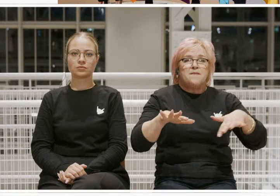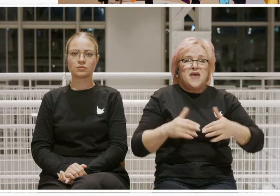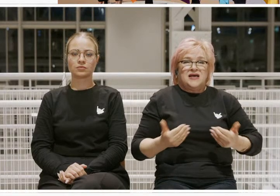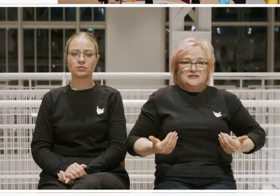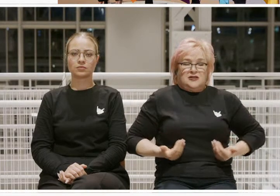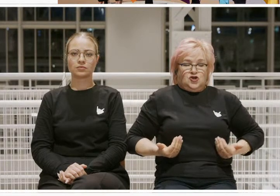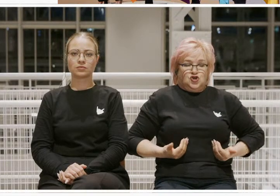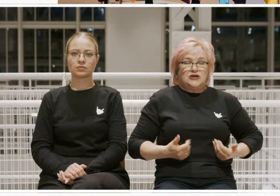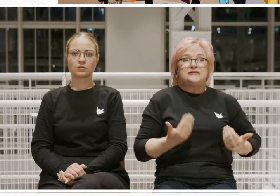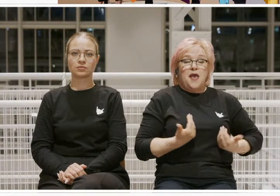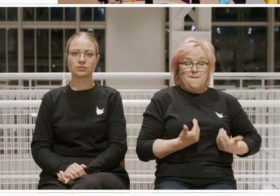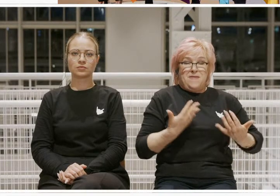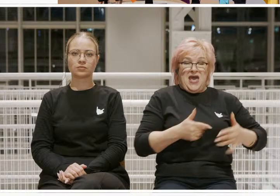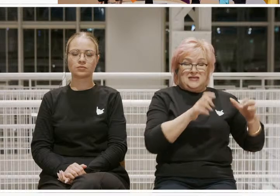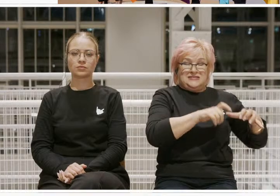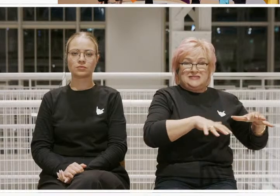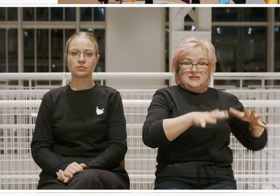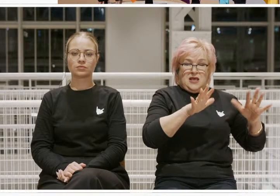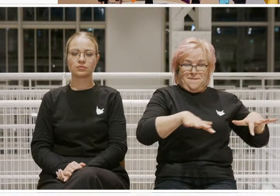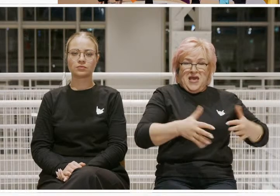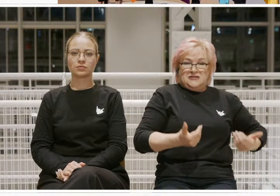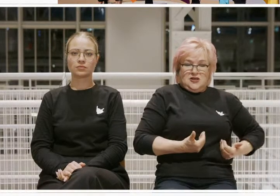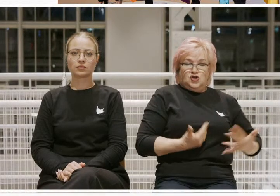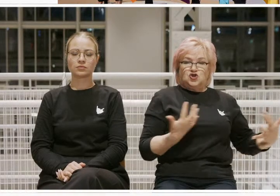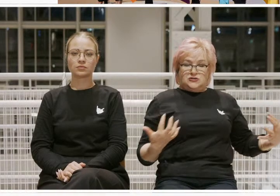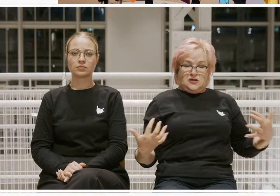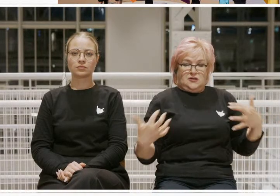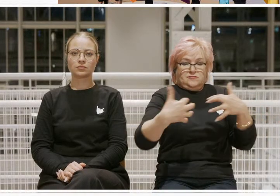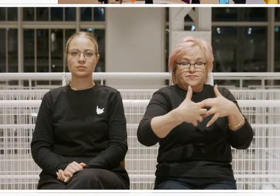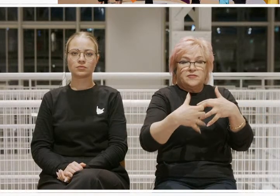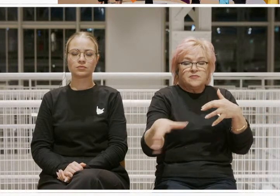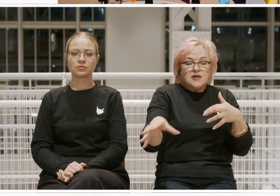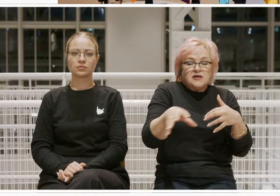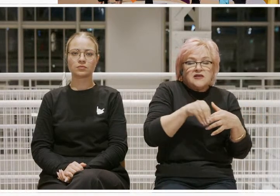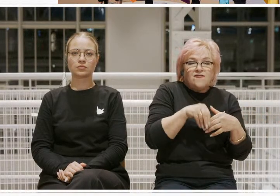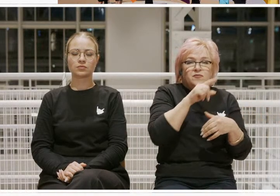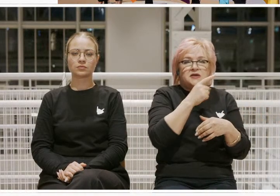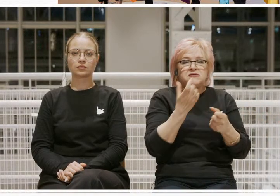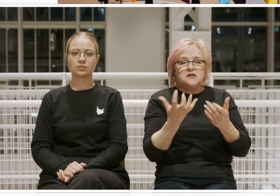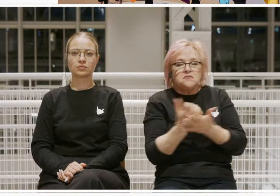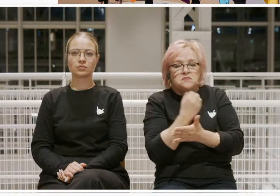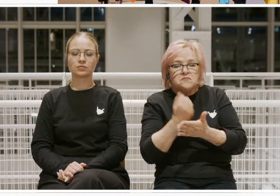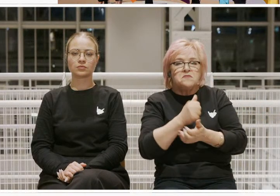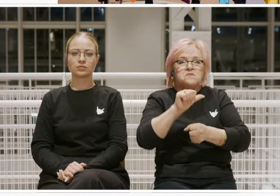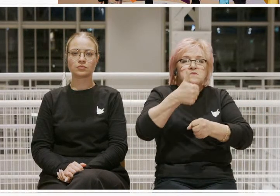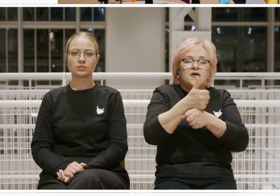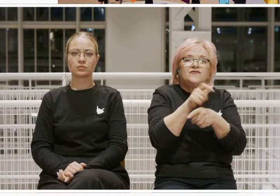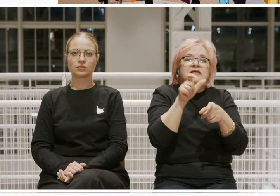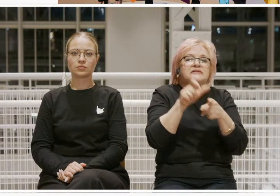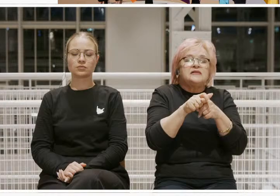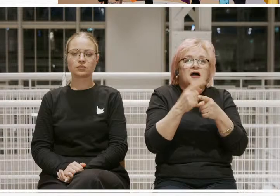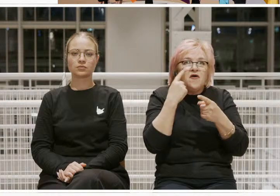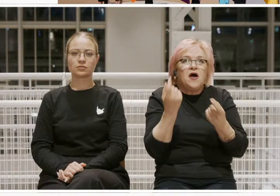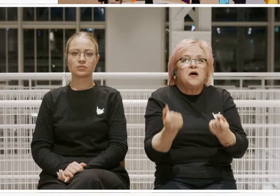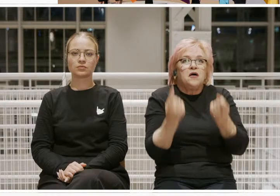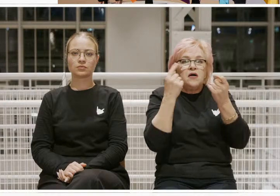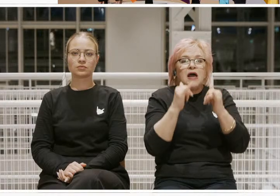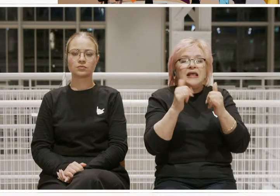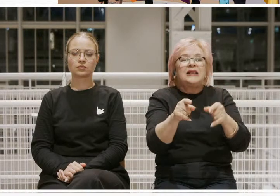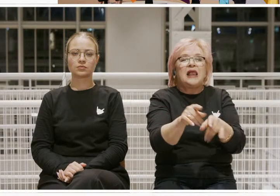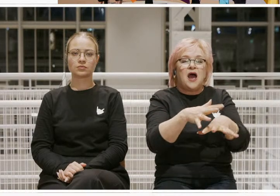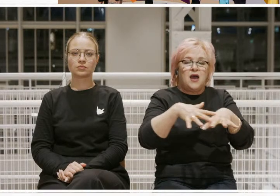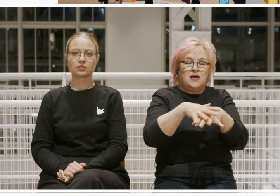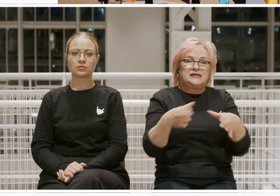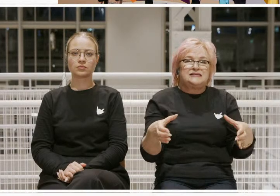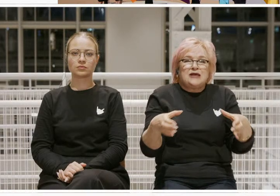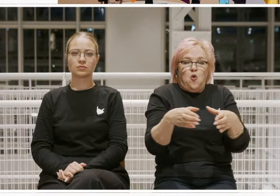identified keywords and issues stitched onto brightly colored flags. which were later waved by the participants in